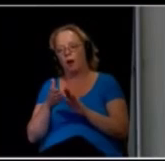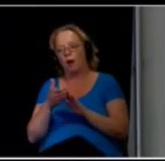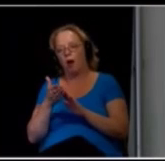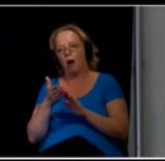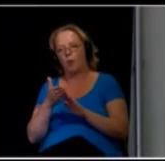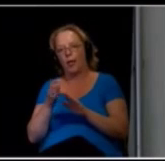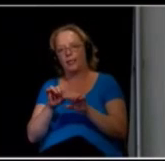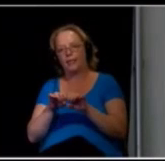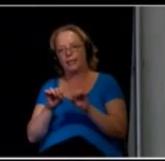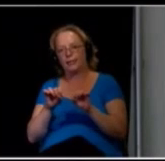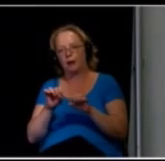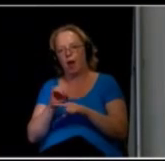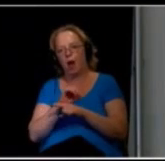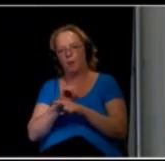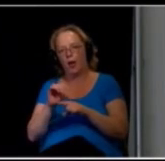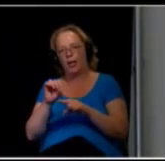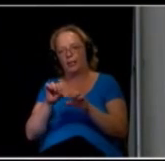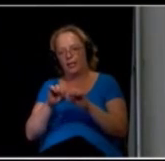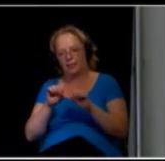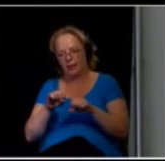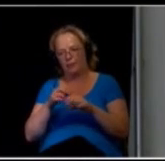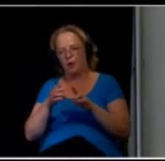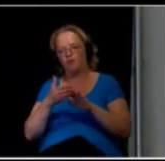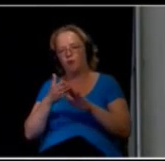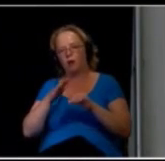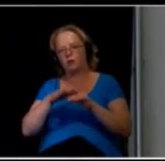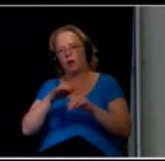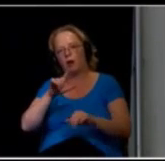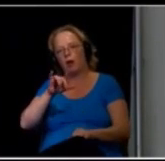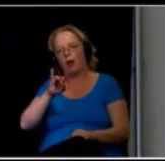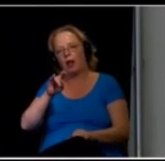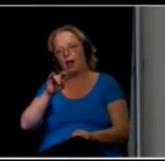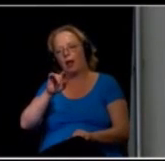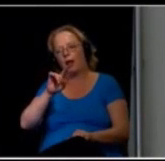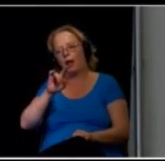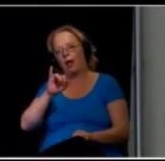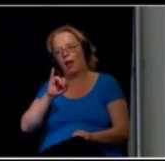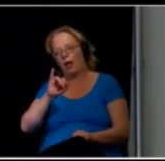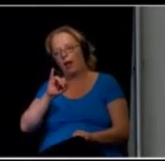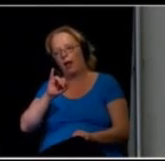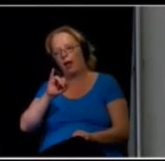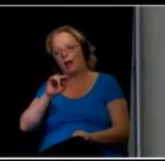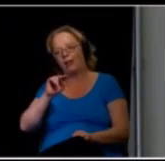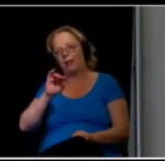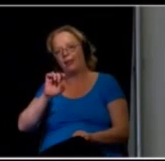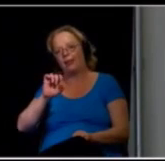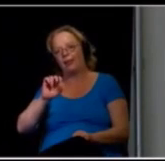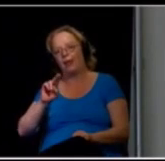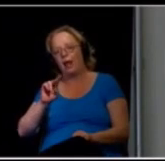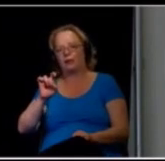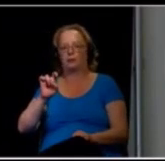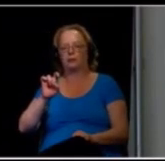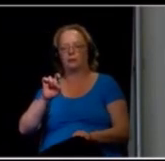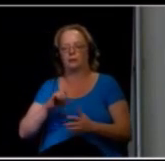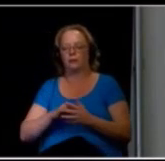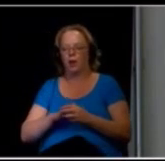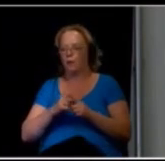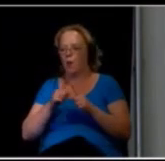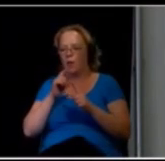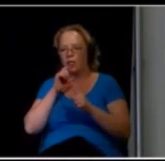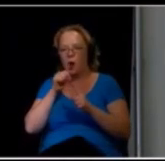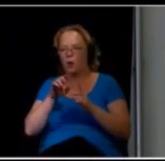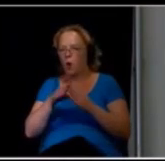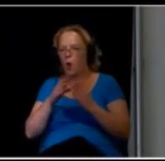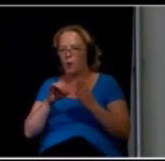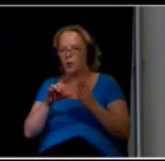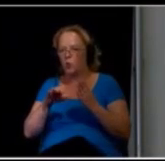So everything sort of runs on Linux. But you know, we don't open source the